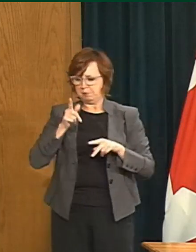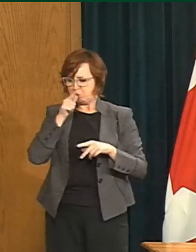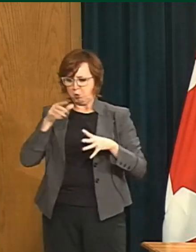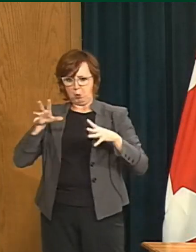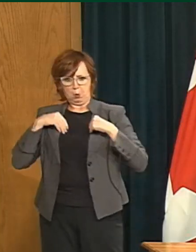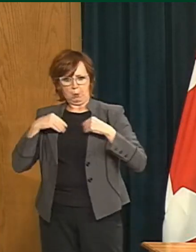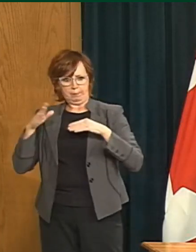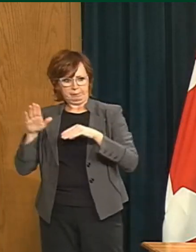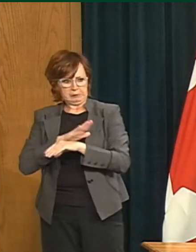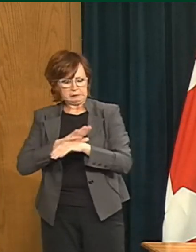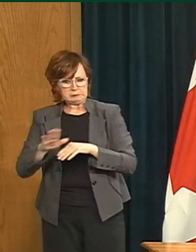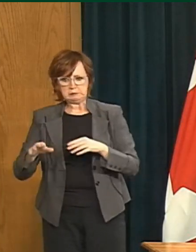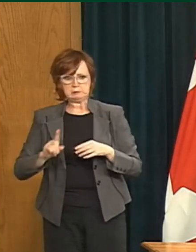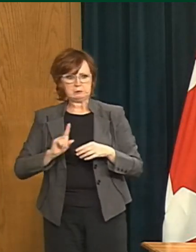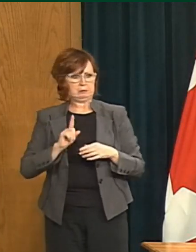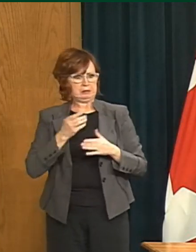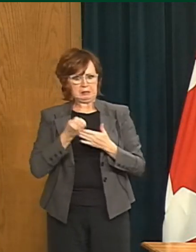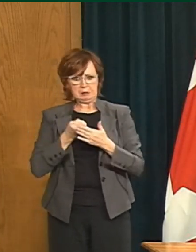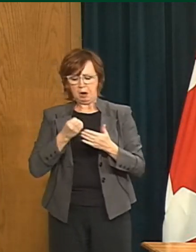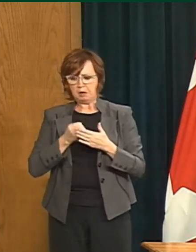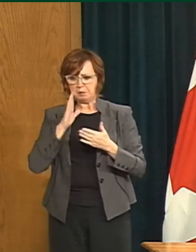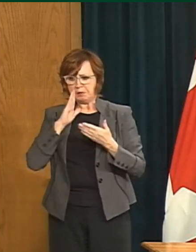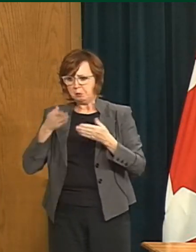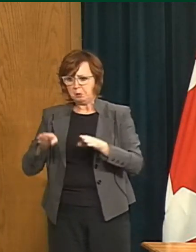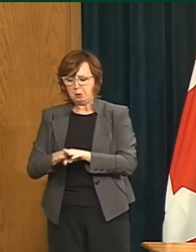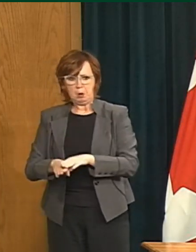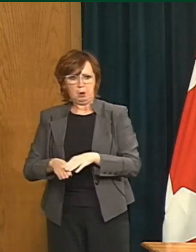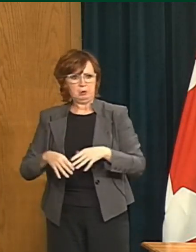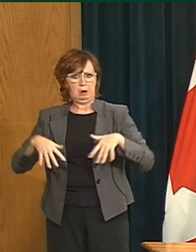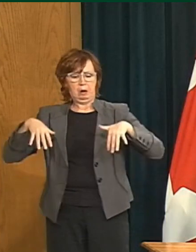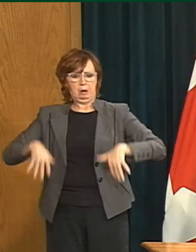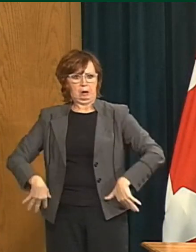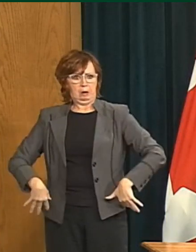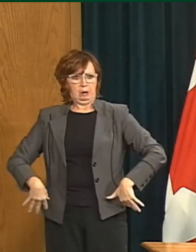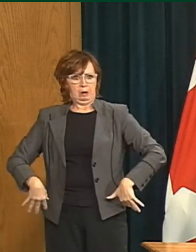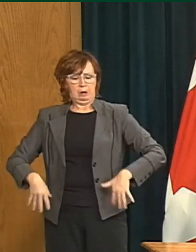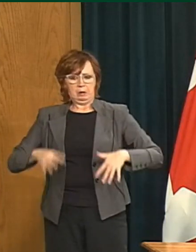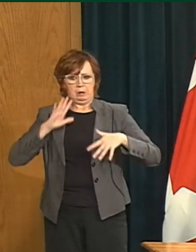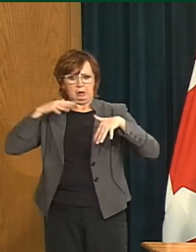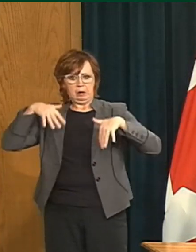perhaps people saying that they're very worried that this